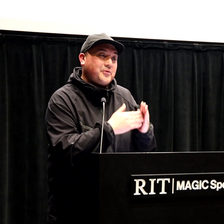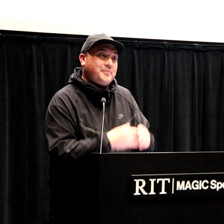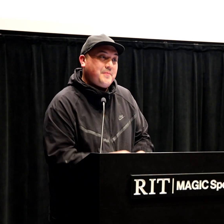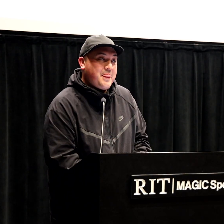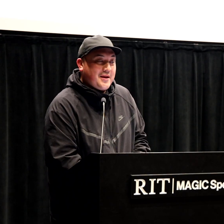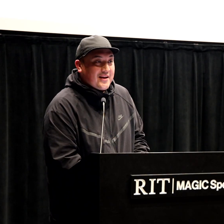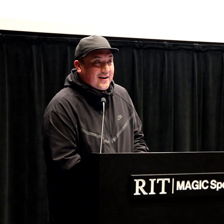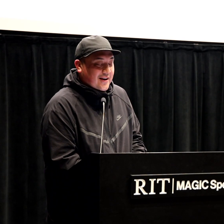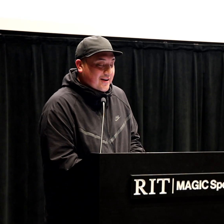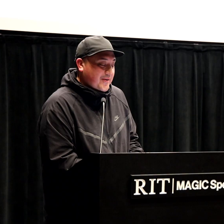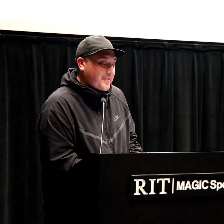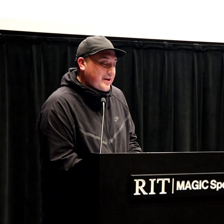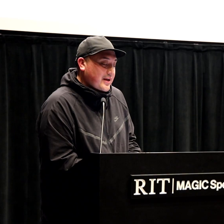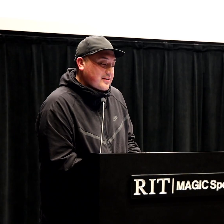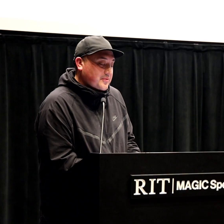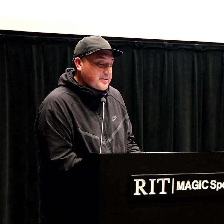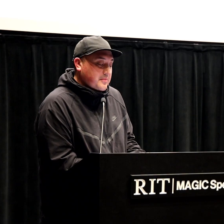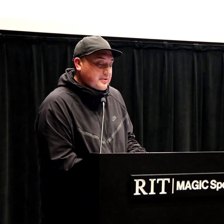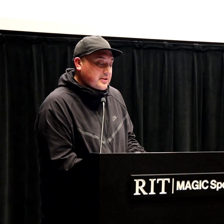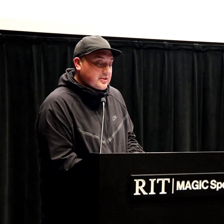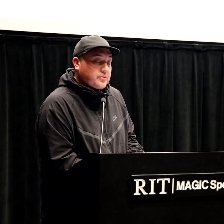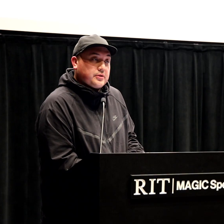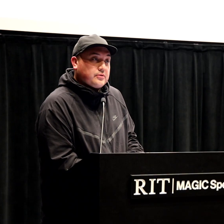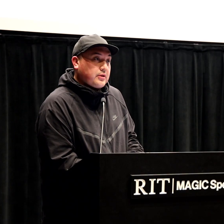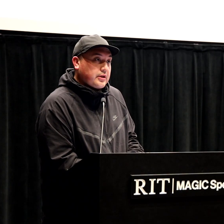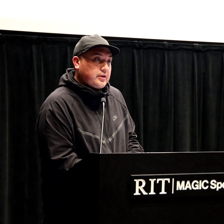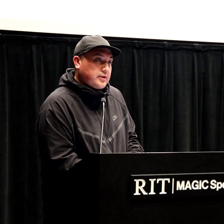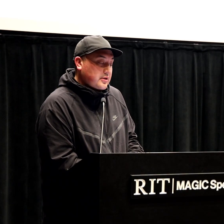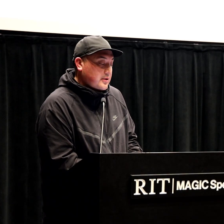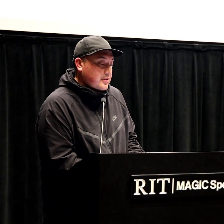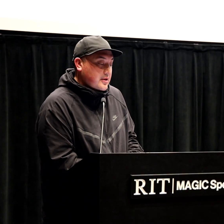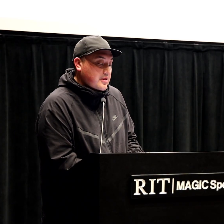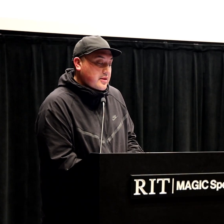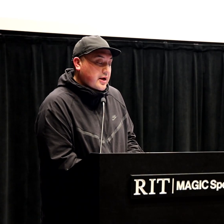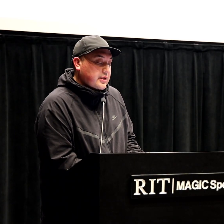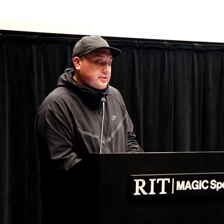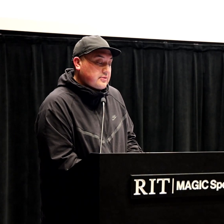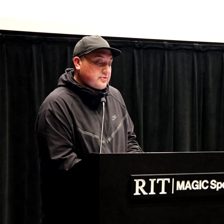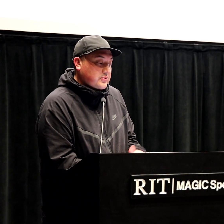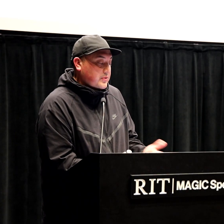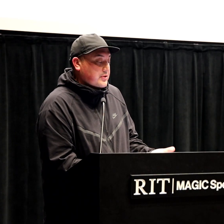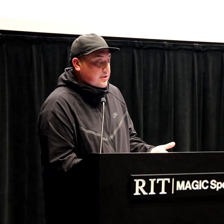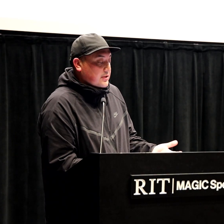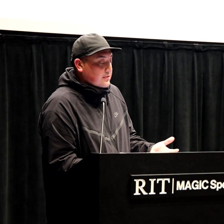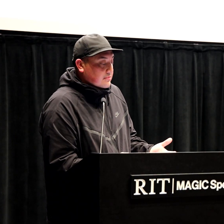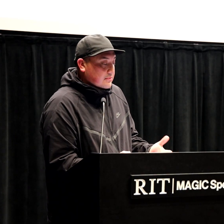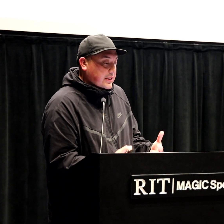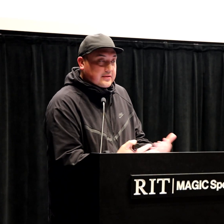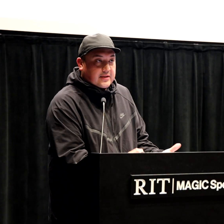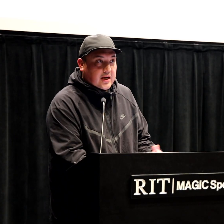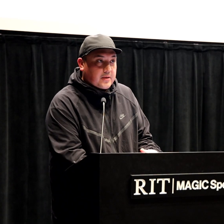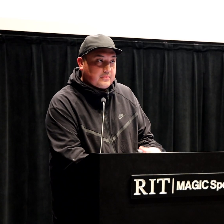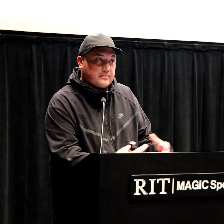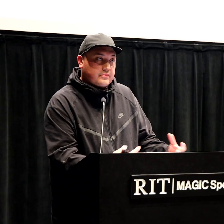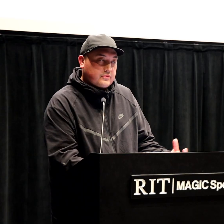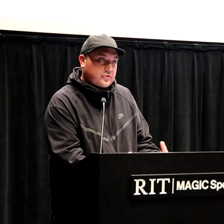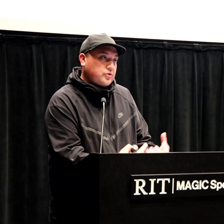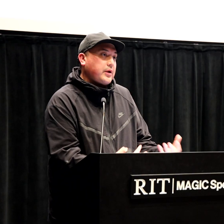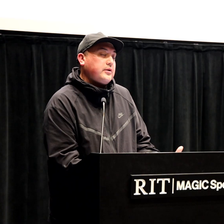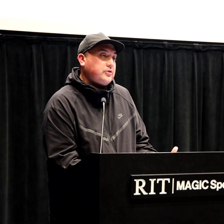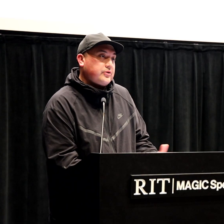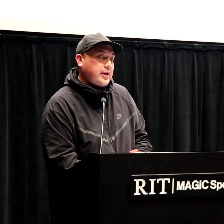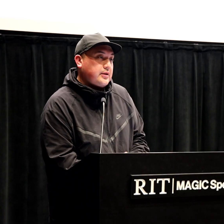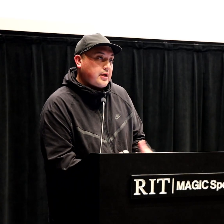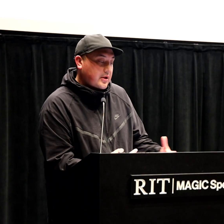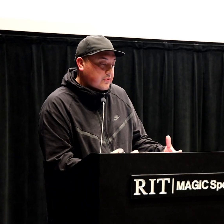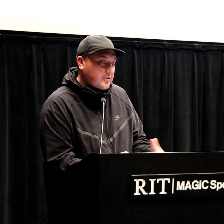to another form. And sometimes it is crystal clear that students didn't take the time to